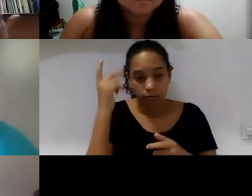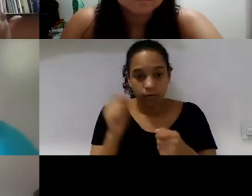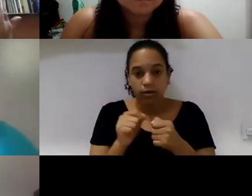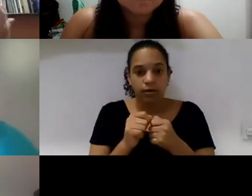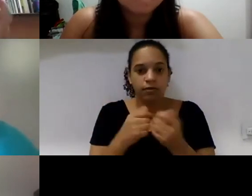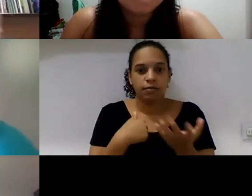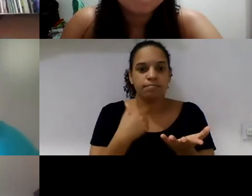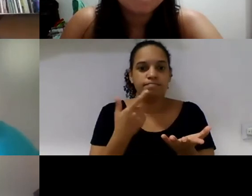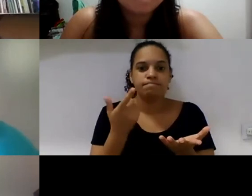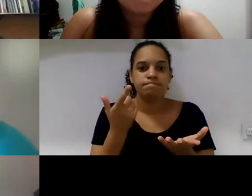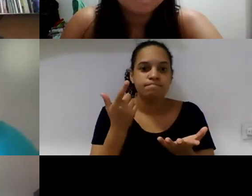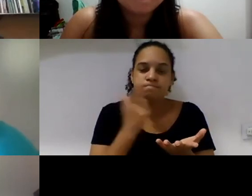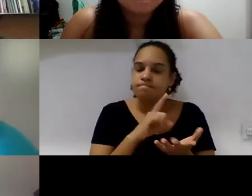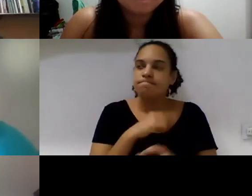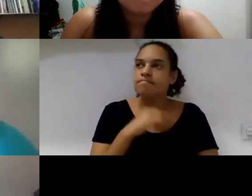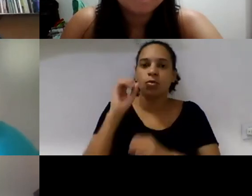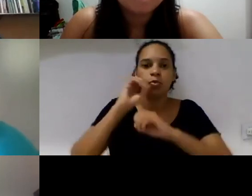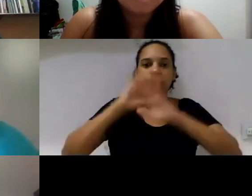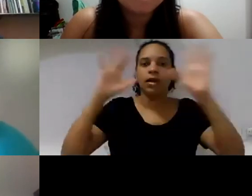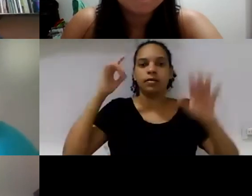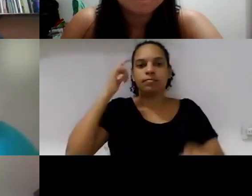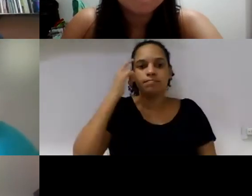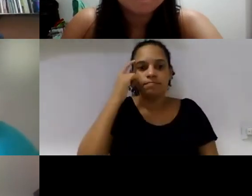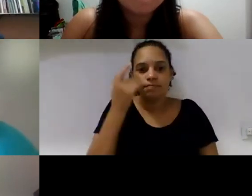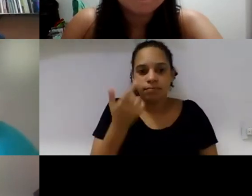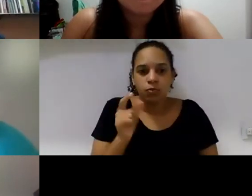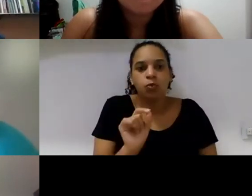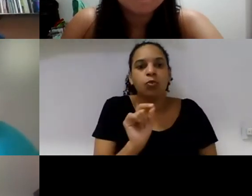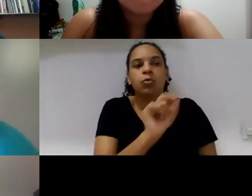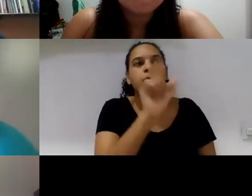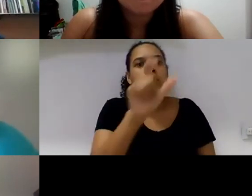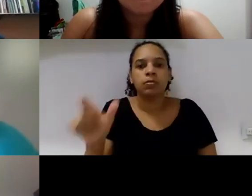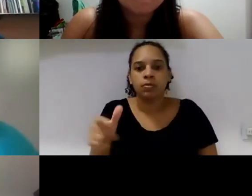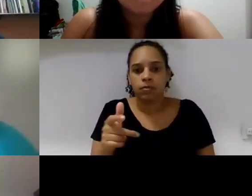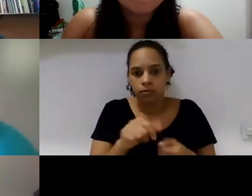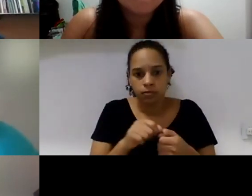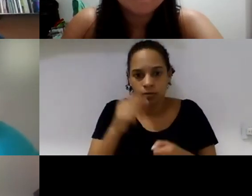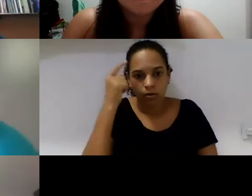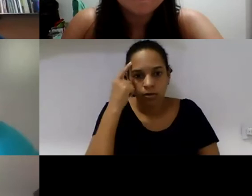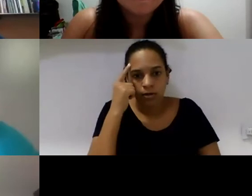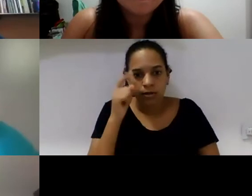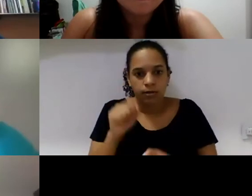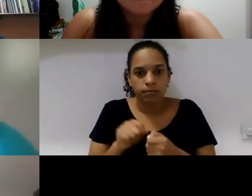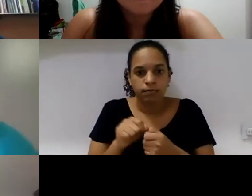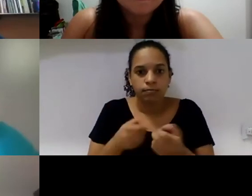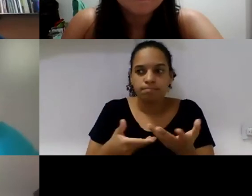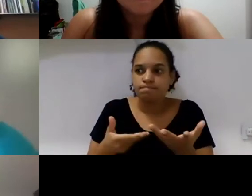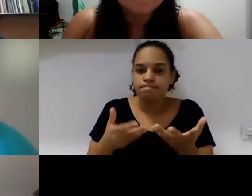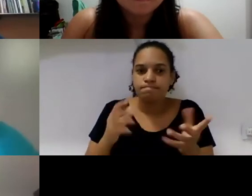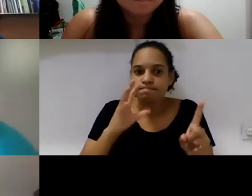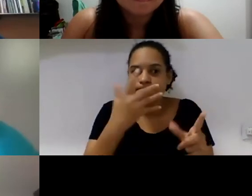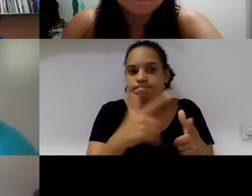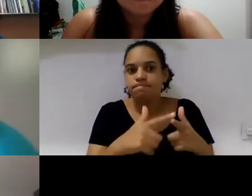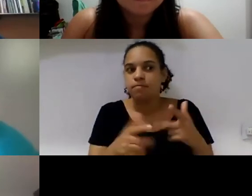and trying to solve this situation. And then they look around and they see there are other people doing this as well, right? So they